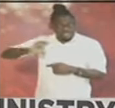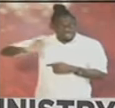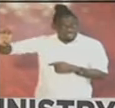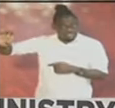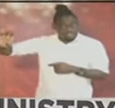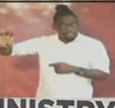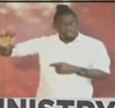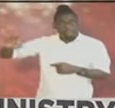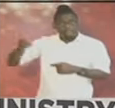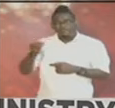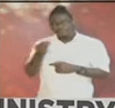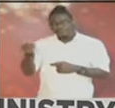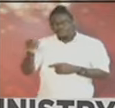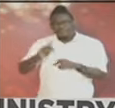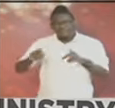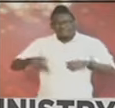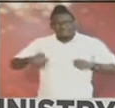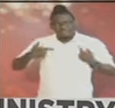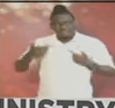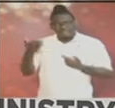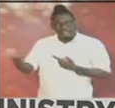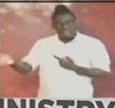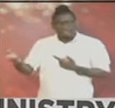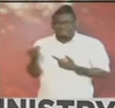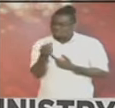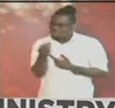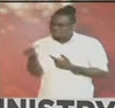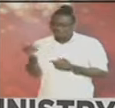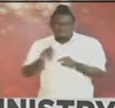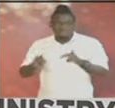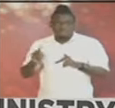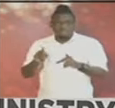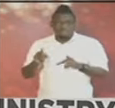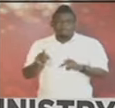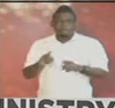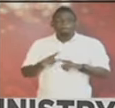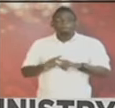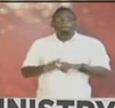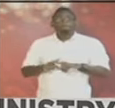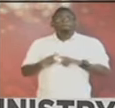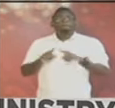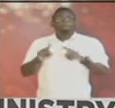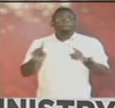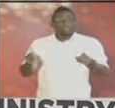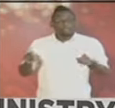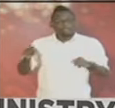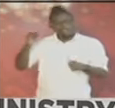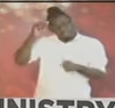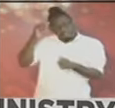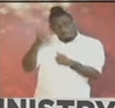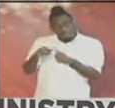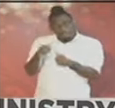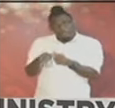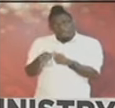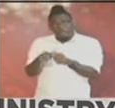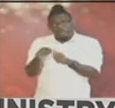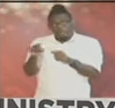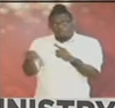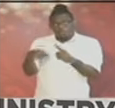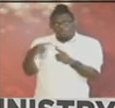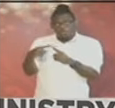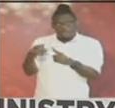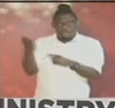populated area in Trinidad. But one should recall that during the peak time of September,